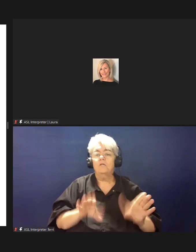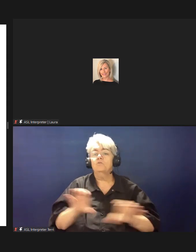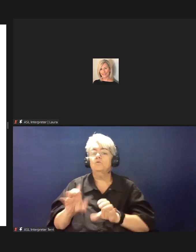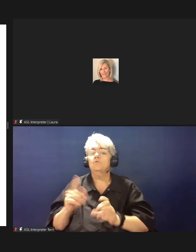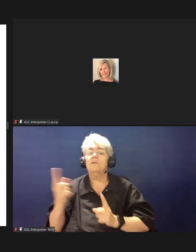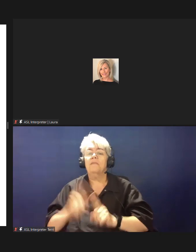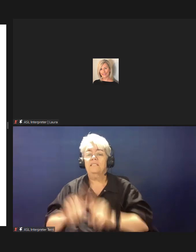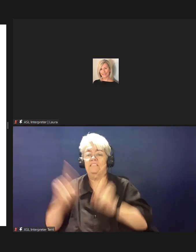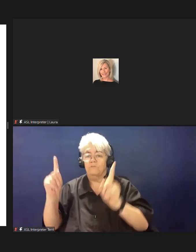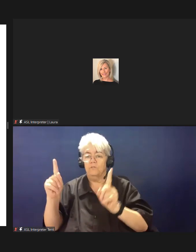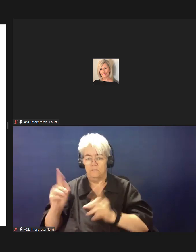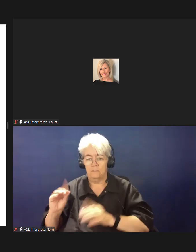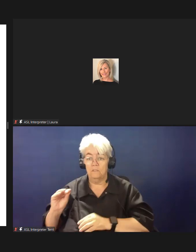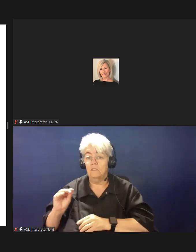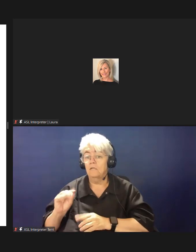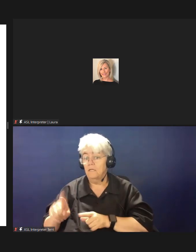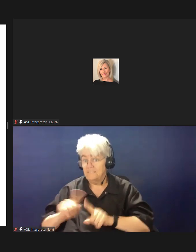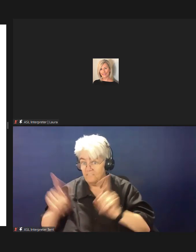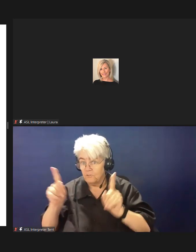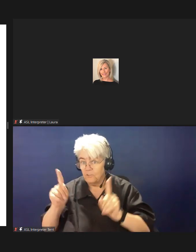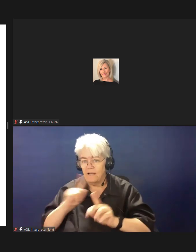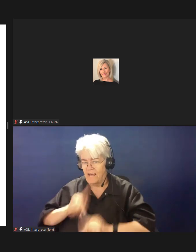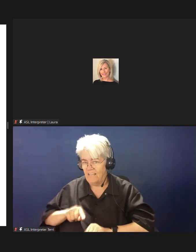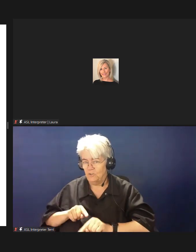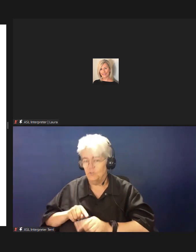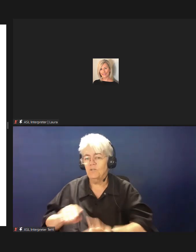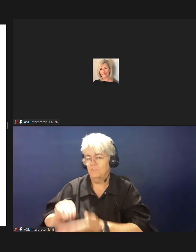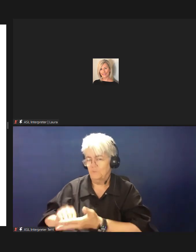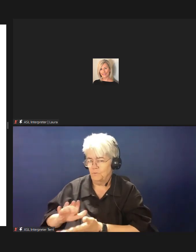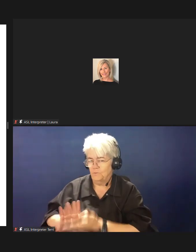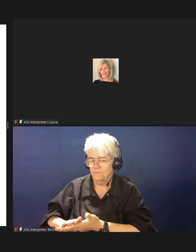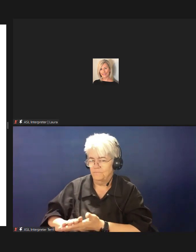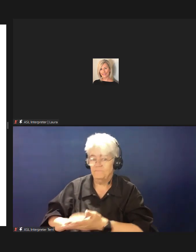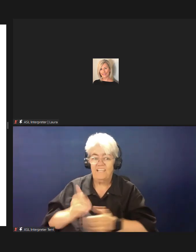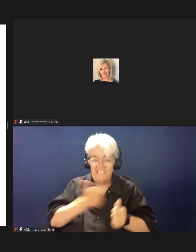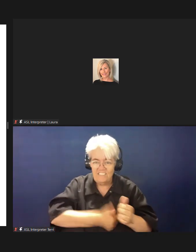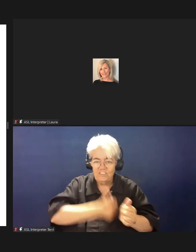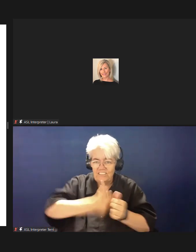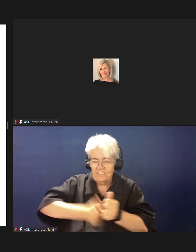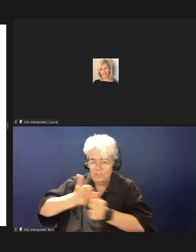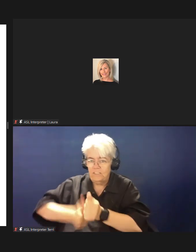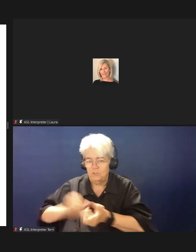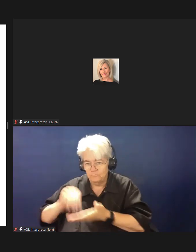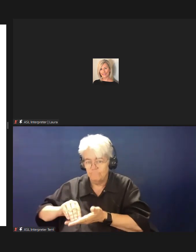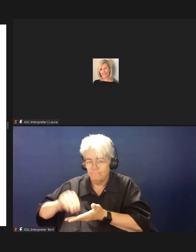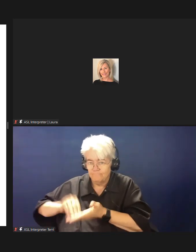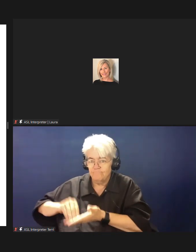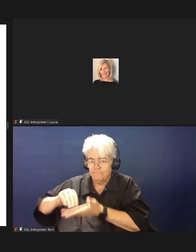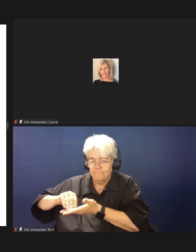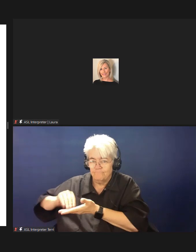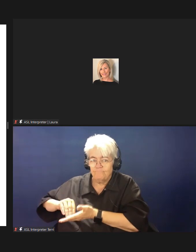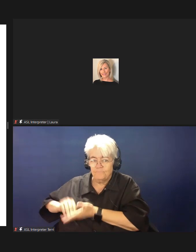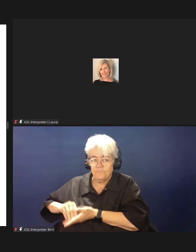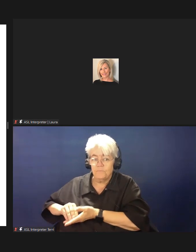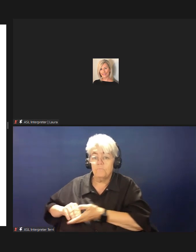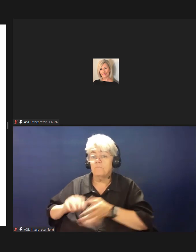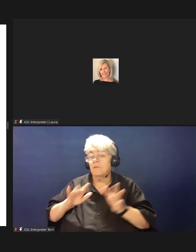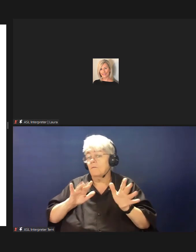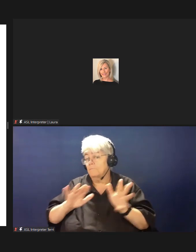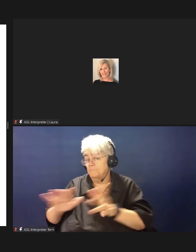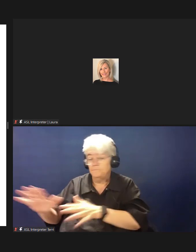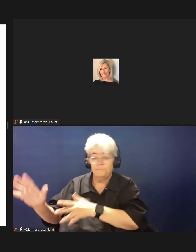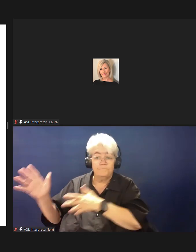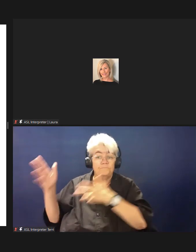From there, documenting the results for each presentation as you go. Once you've completed the